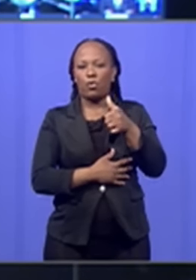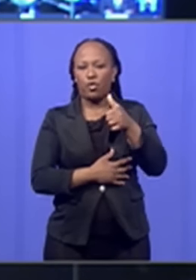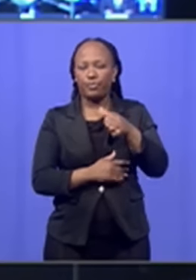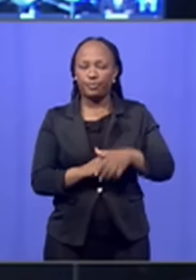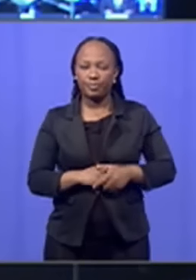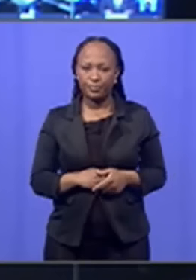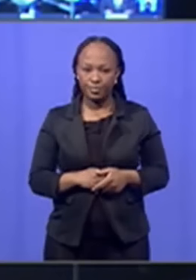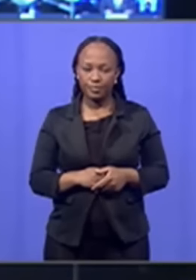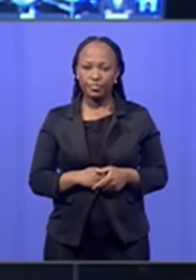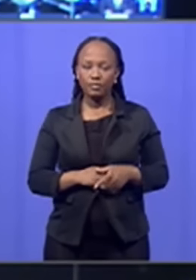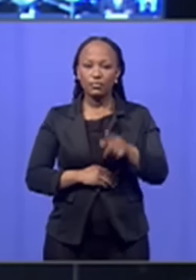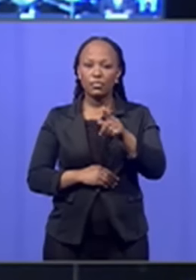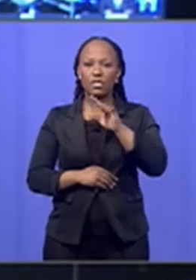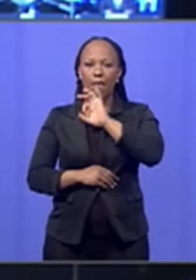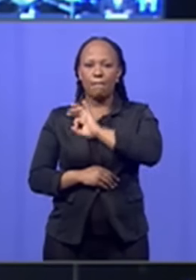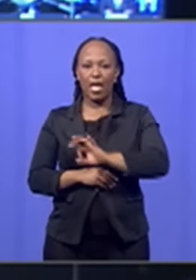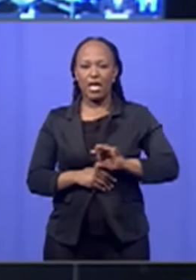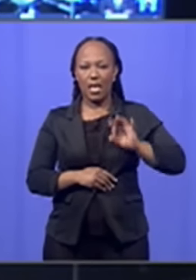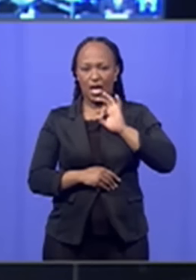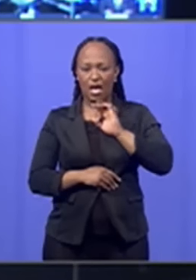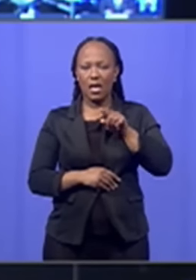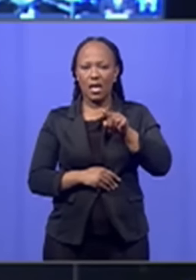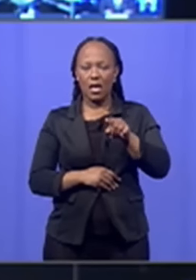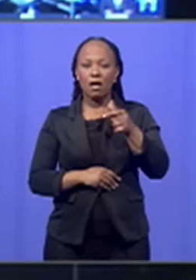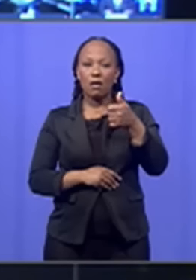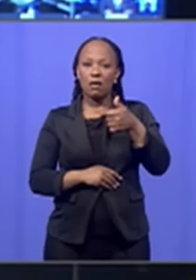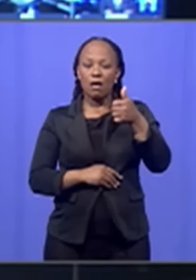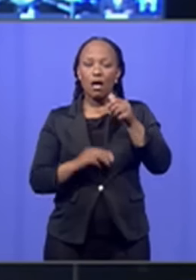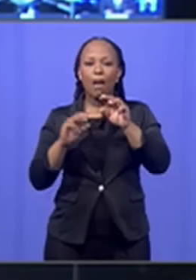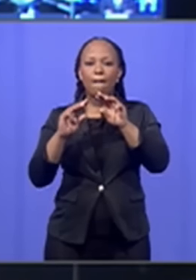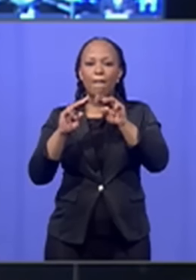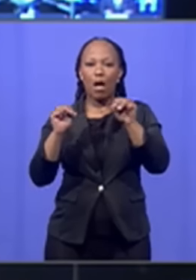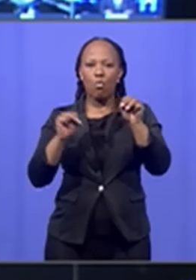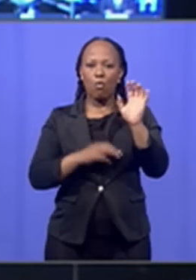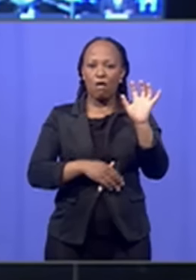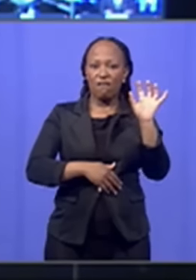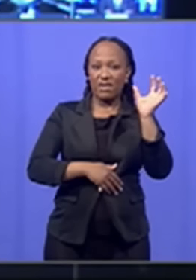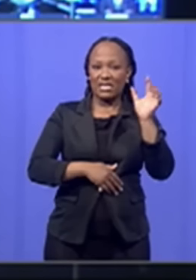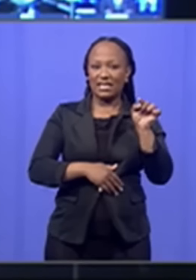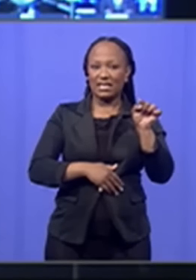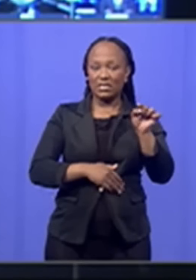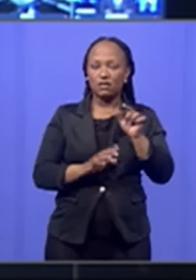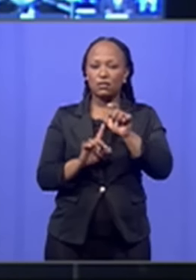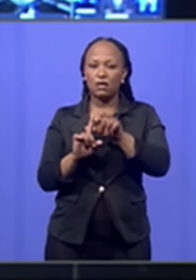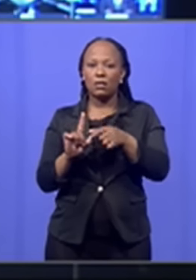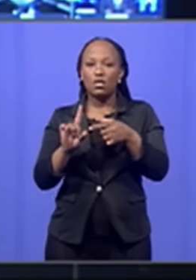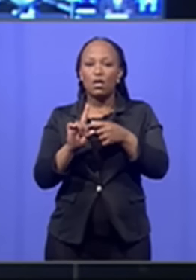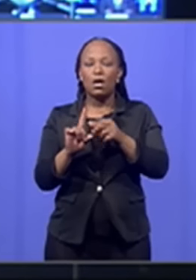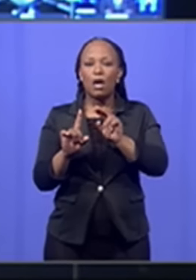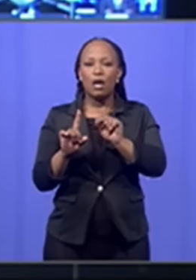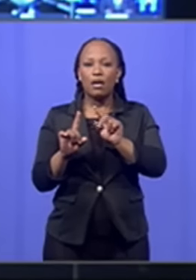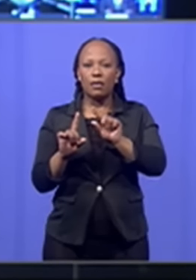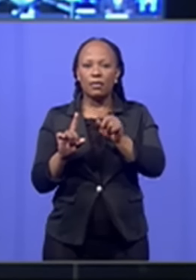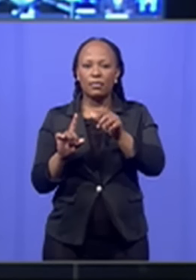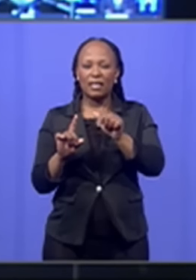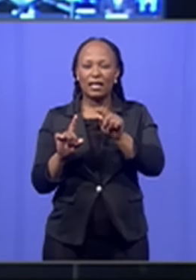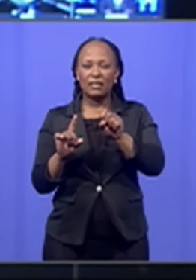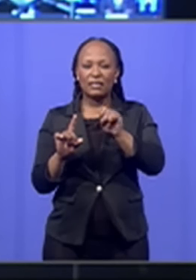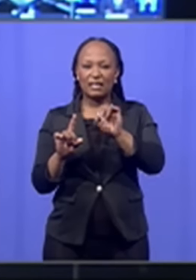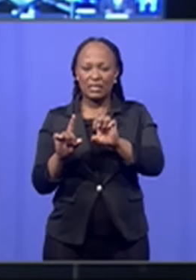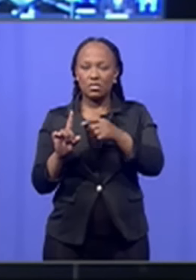Kaulele meyara wa masepala o moholo wa Mangaung Gregory Nthatisi o re ba ntse ba buisana le lefapha la naha la ditjhelete ka morero wa ho ntlafatsa maemo a